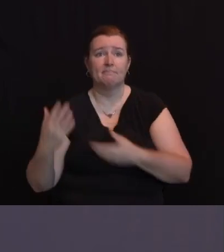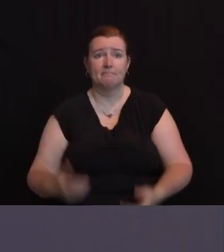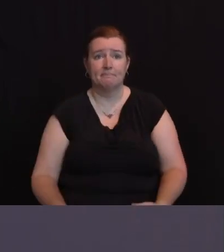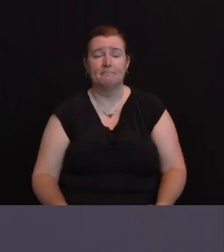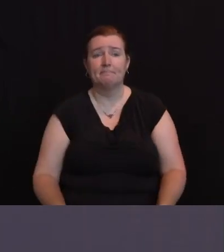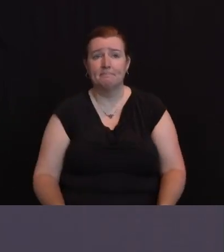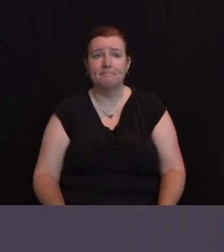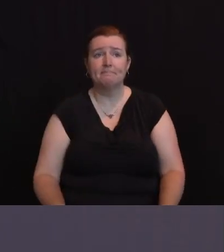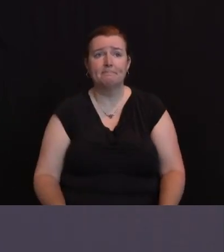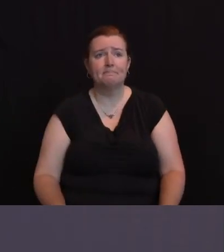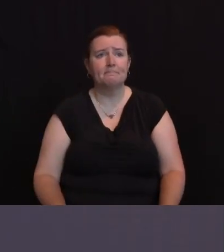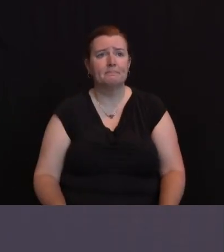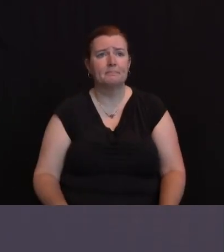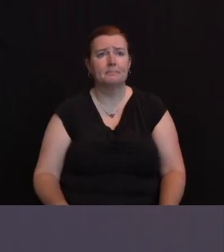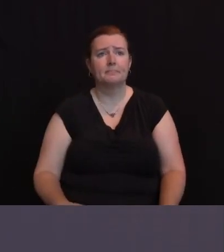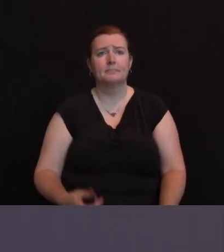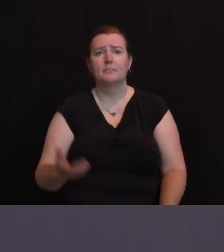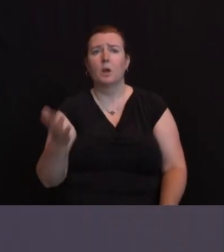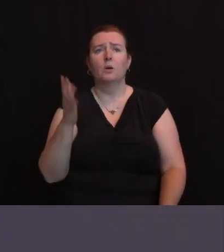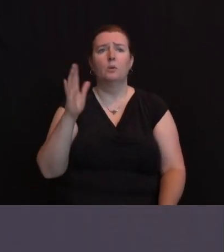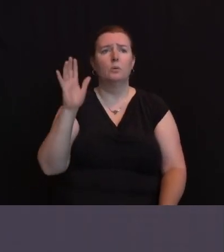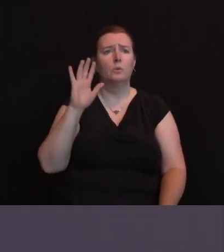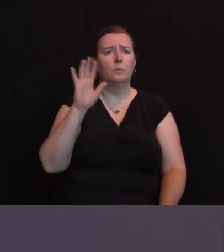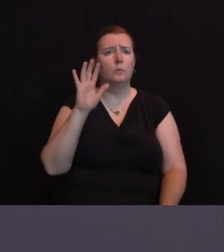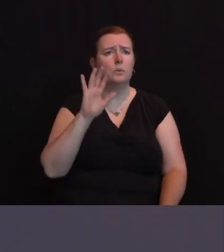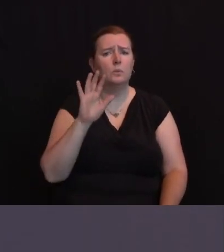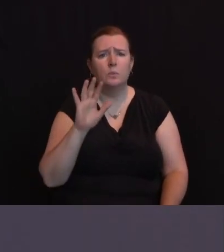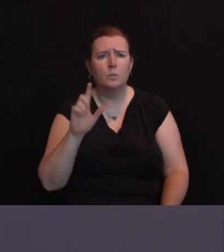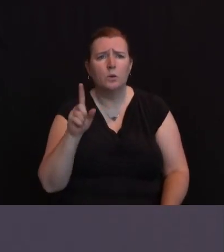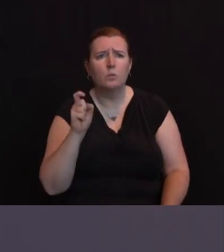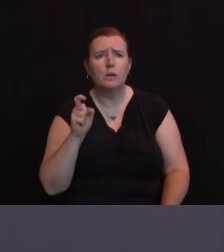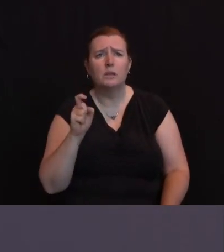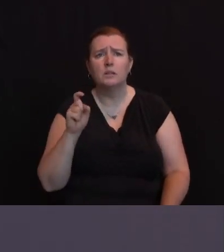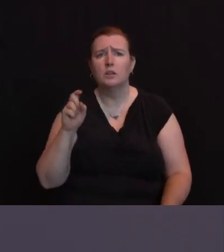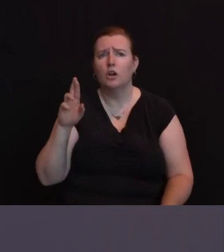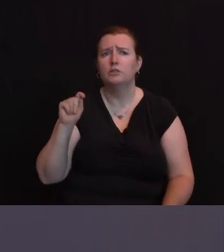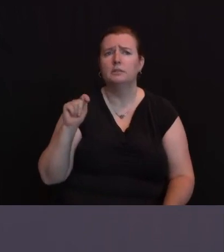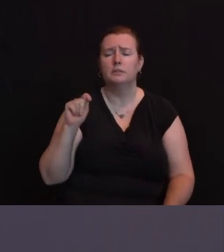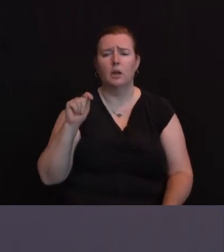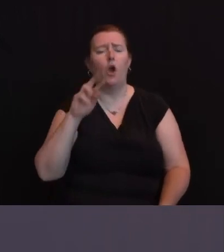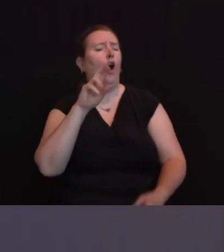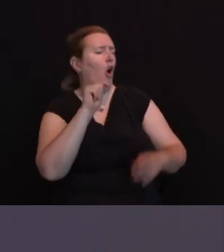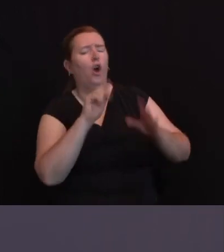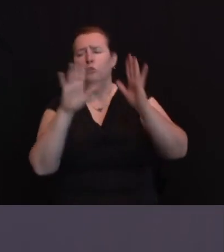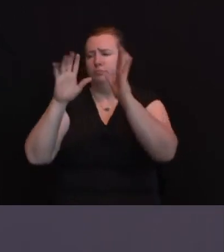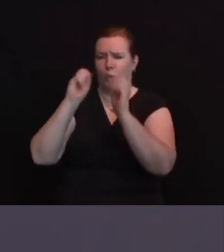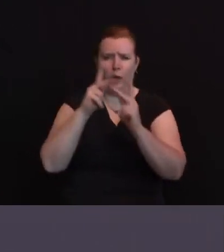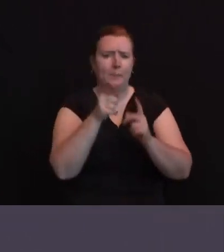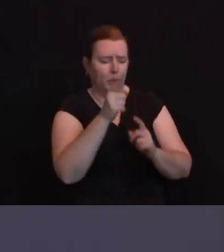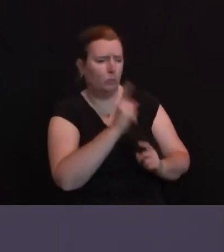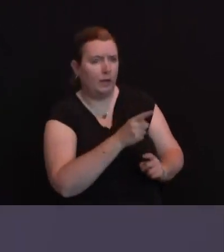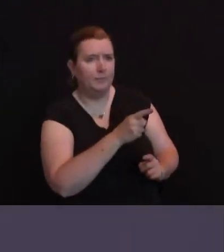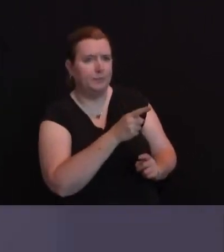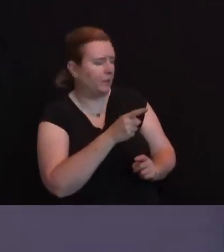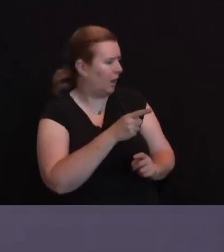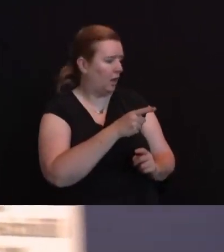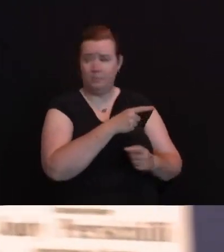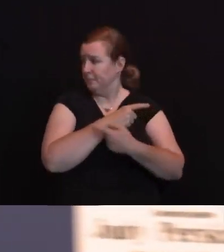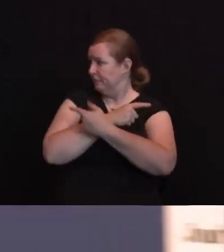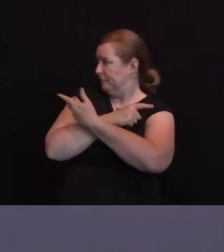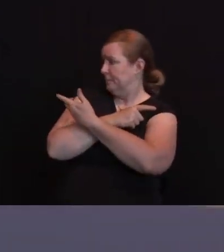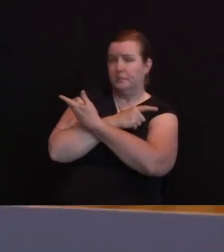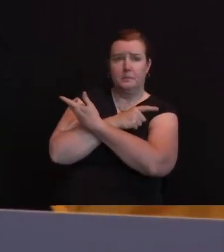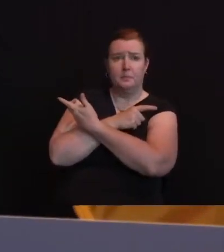Real quick, Dave. Oh, you're going to come back on RT and other things. Thank you. Herd